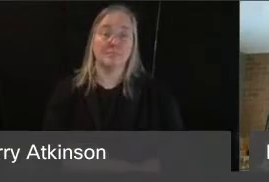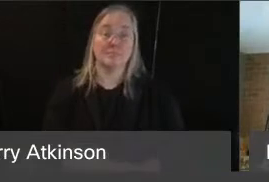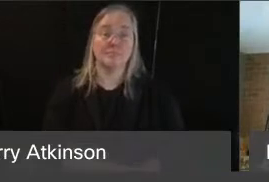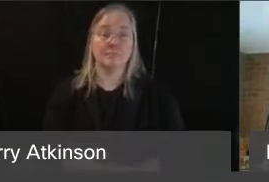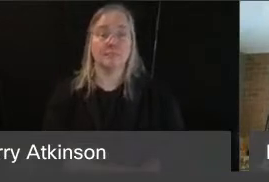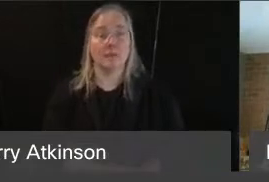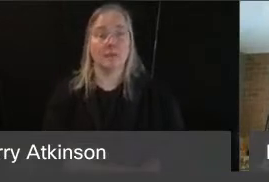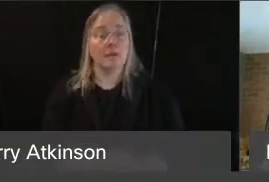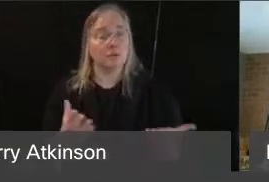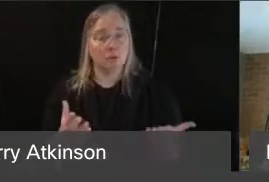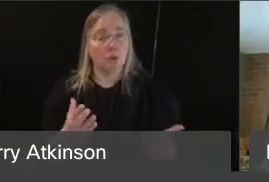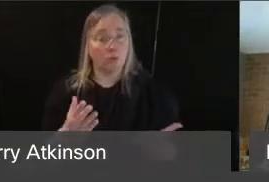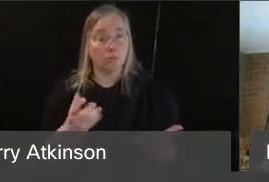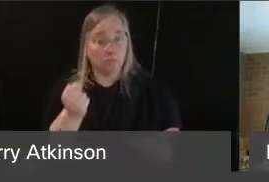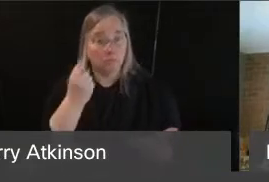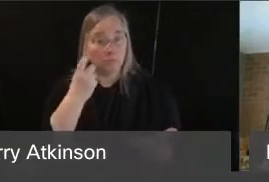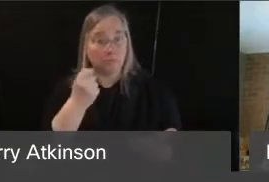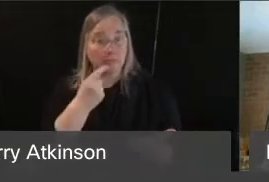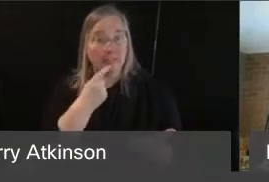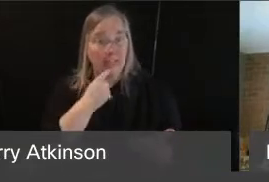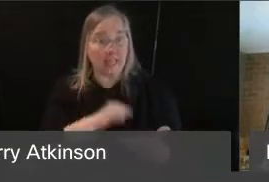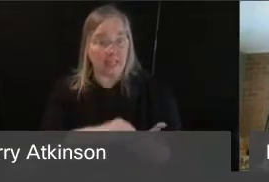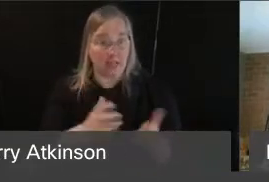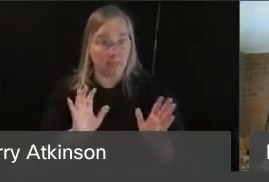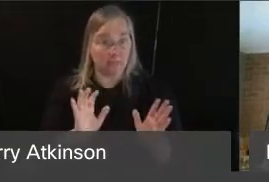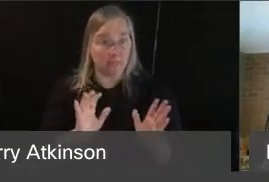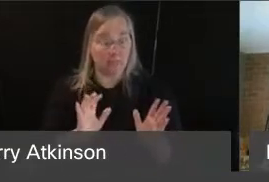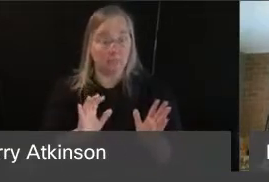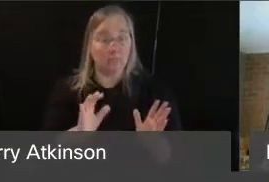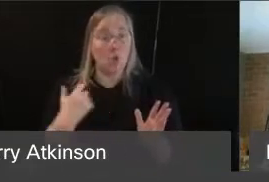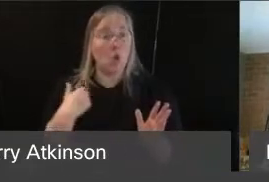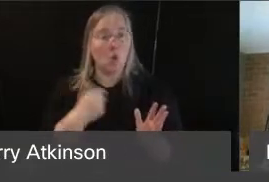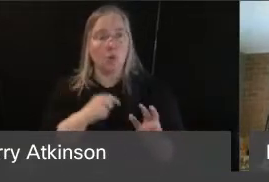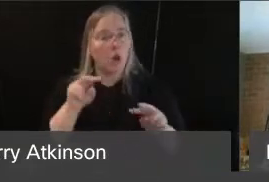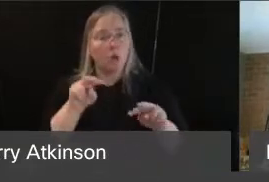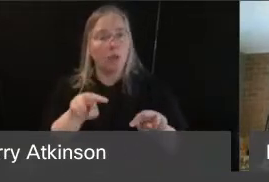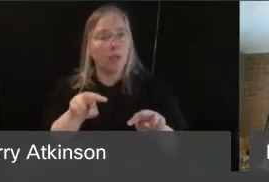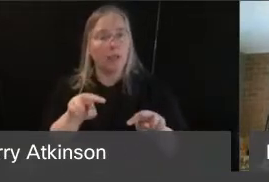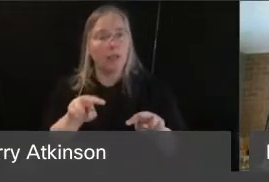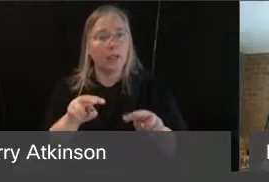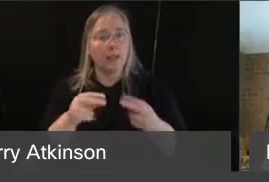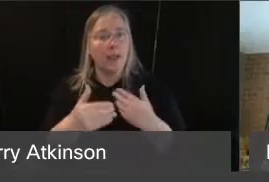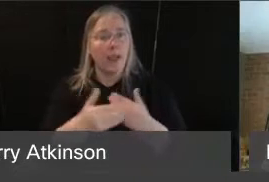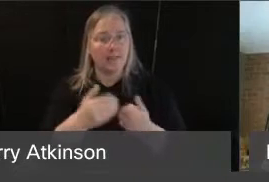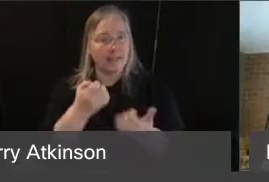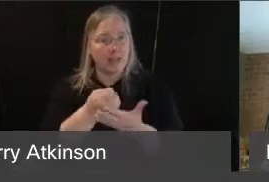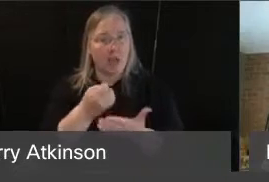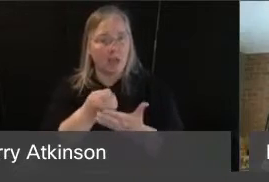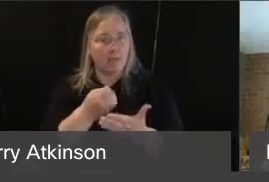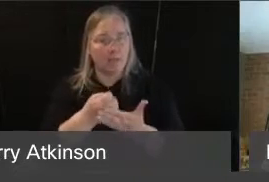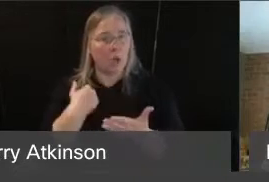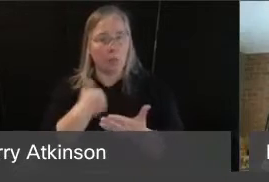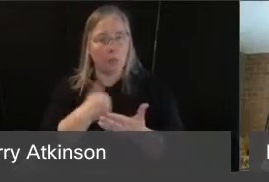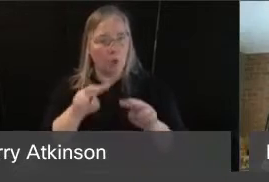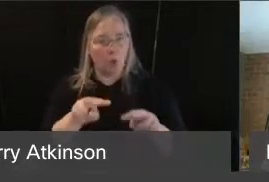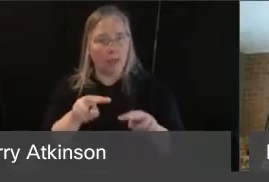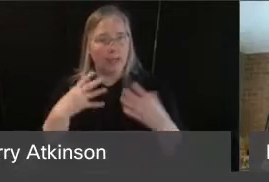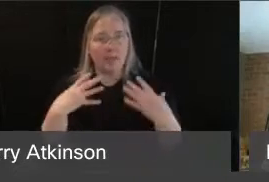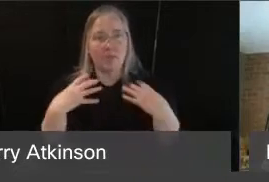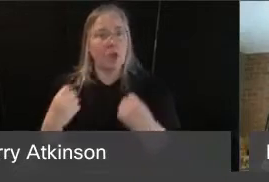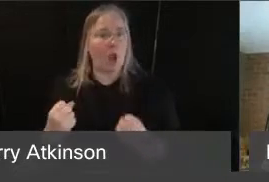So, that being said, we're looking at the economy. We're looking at sort of the recovery. We're looking at